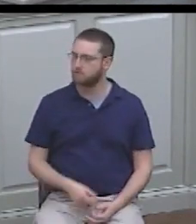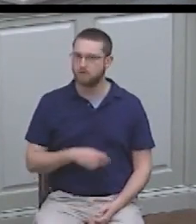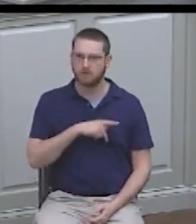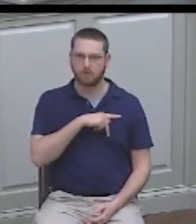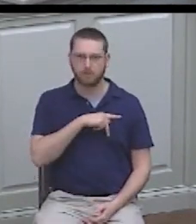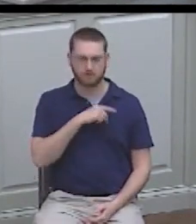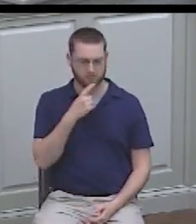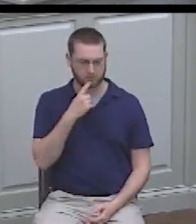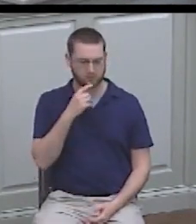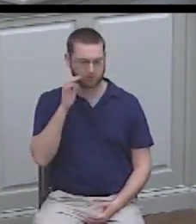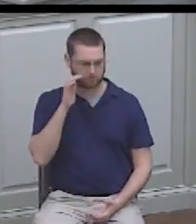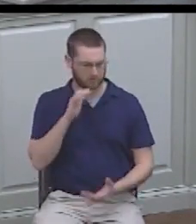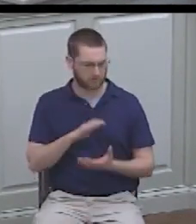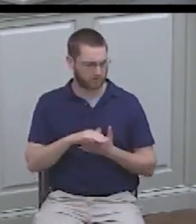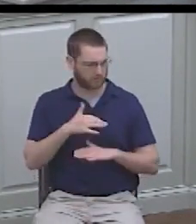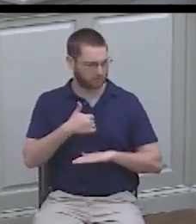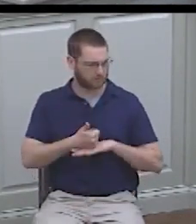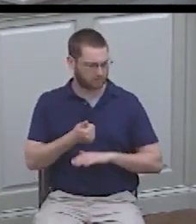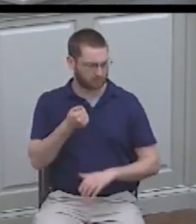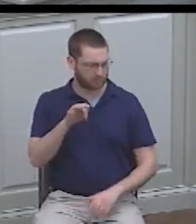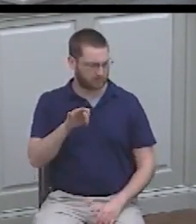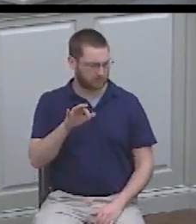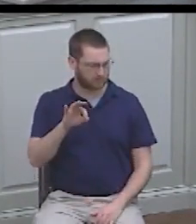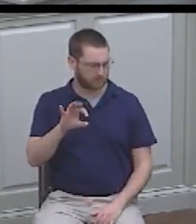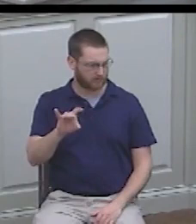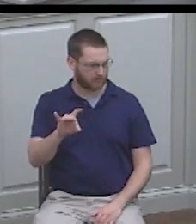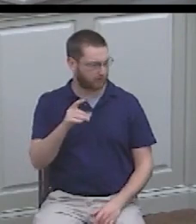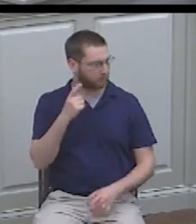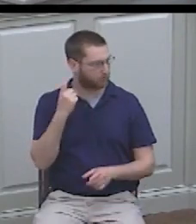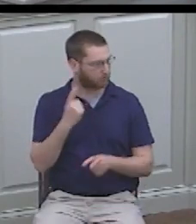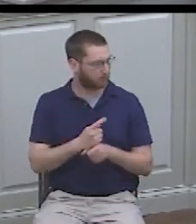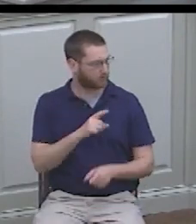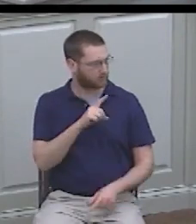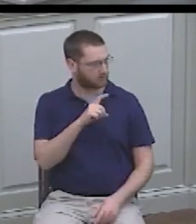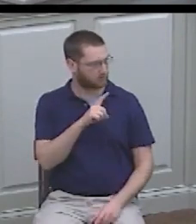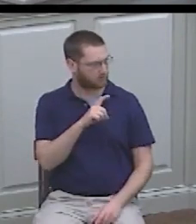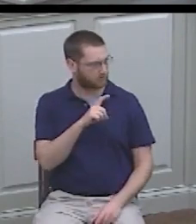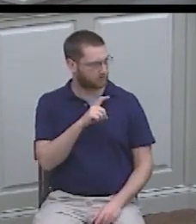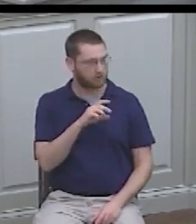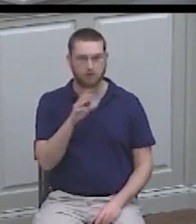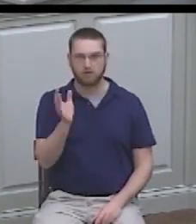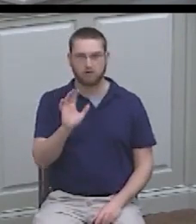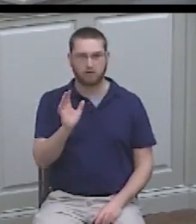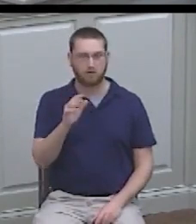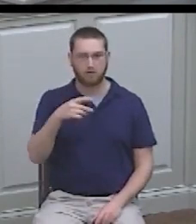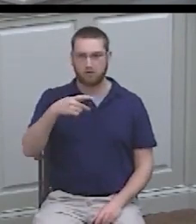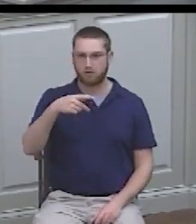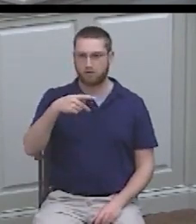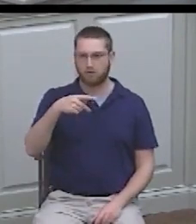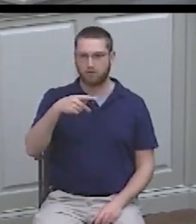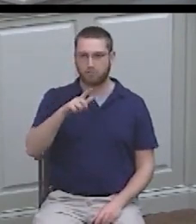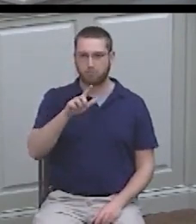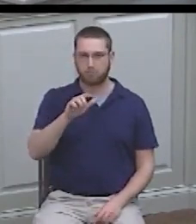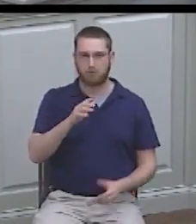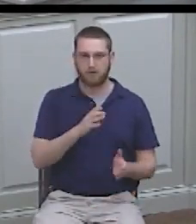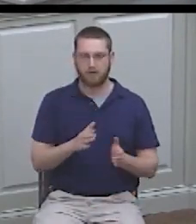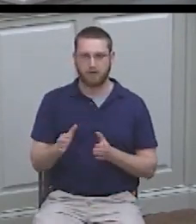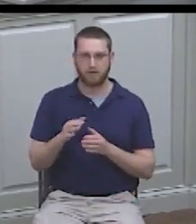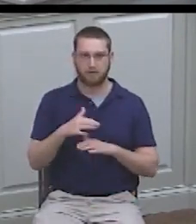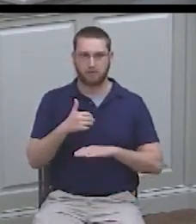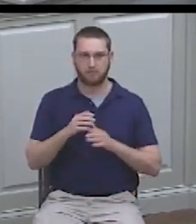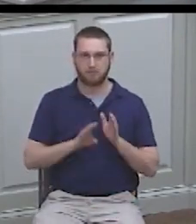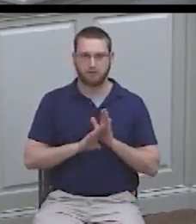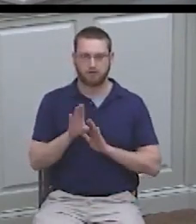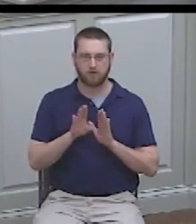master plan was done in 98. Is that correct? The master plan for the parks was developed in the mid-90s.